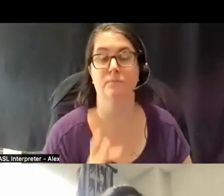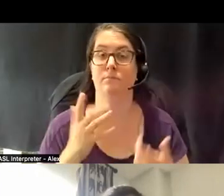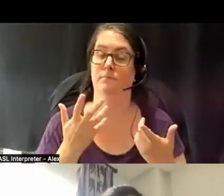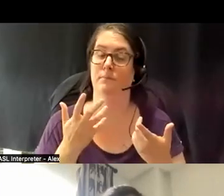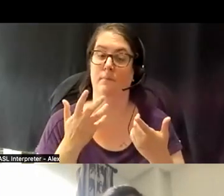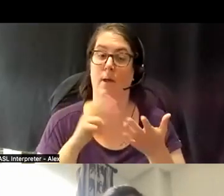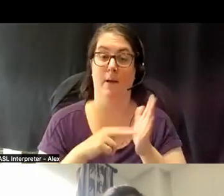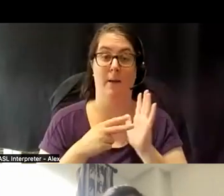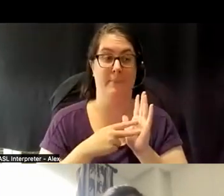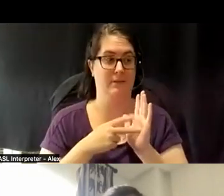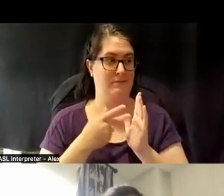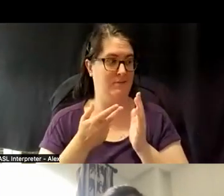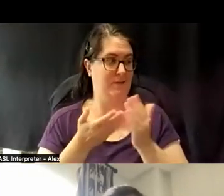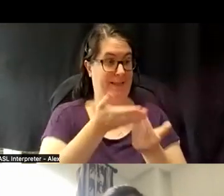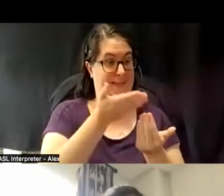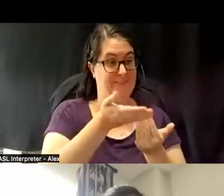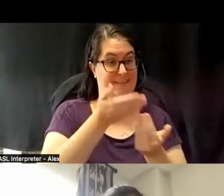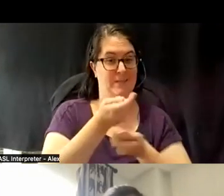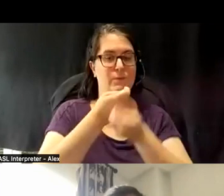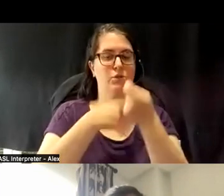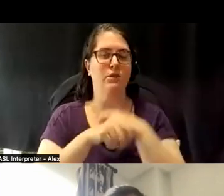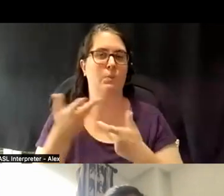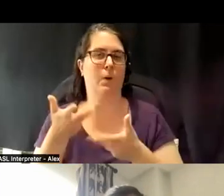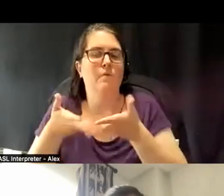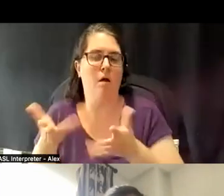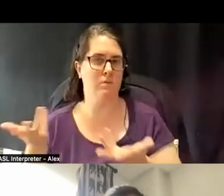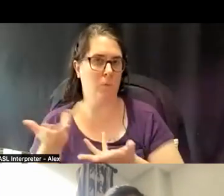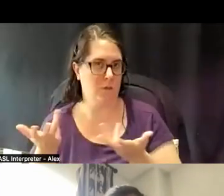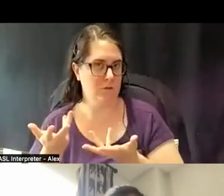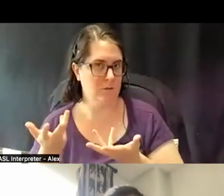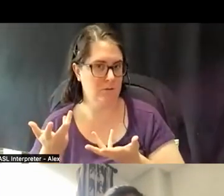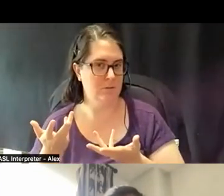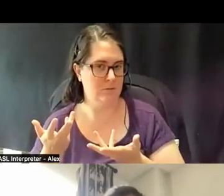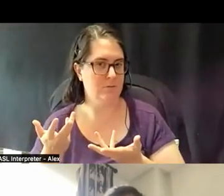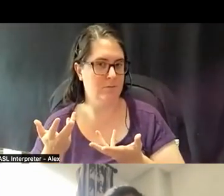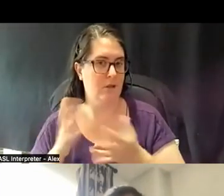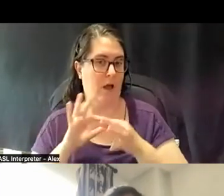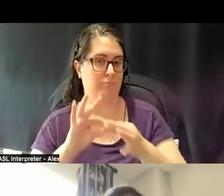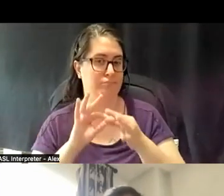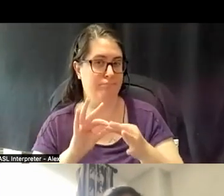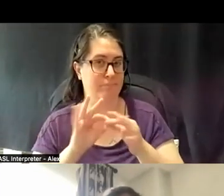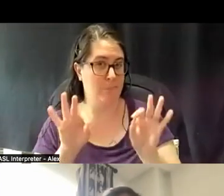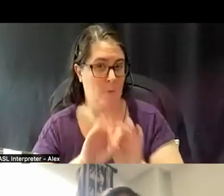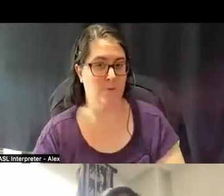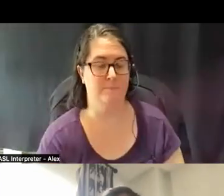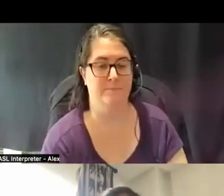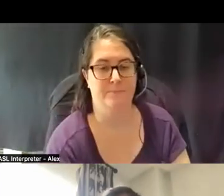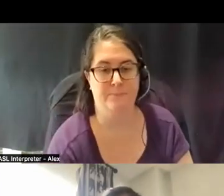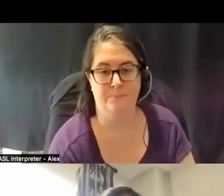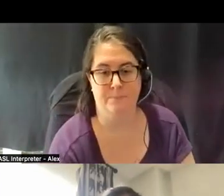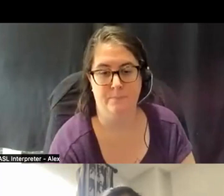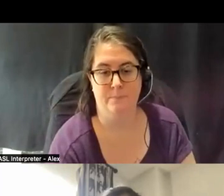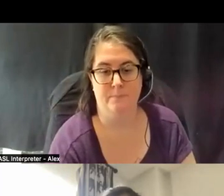have traded in exchange for convenience and capitalism, and it feels to be more like connection. I facilitate